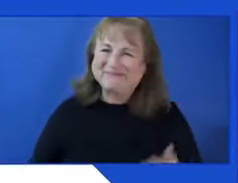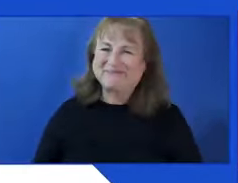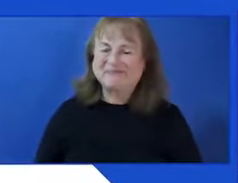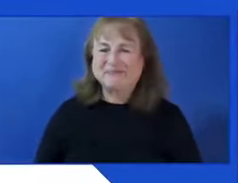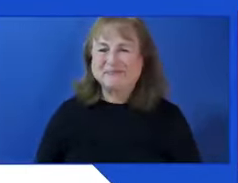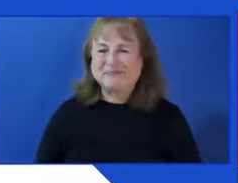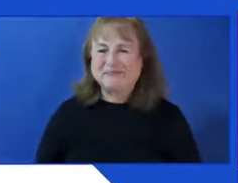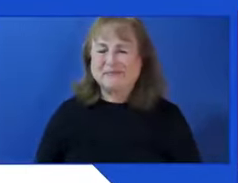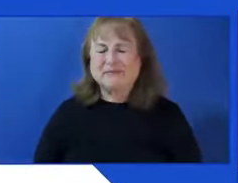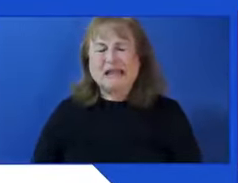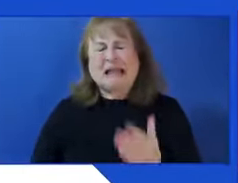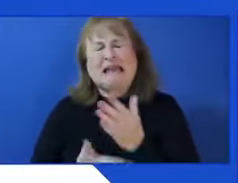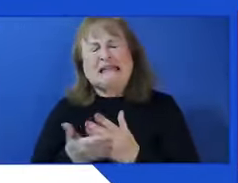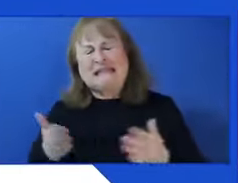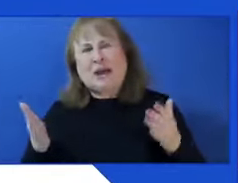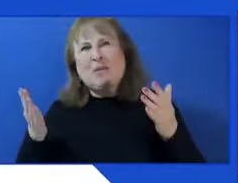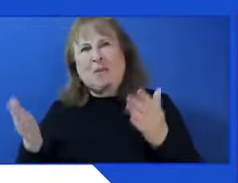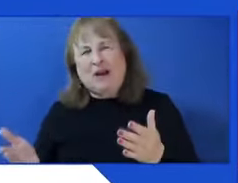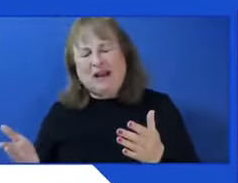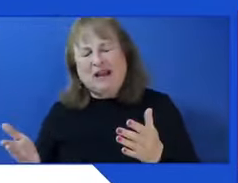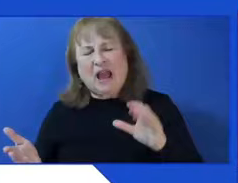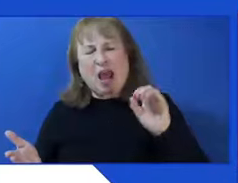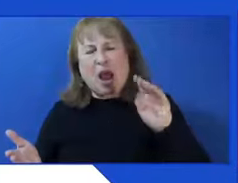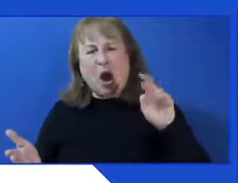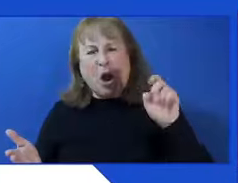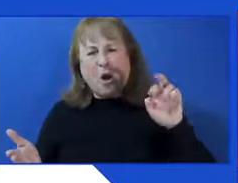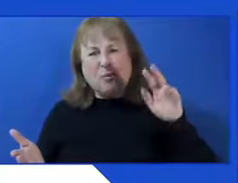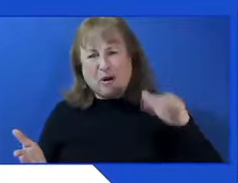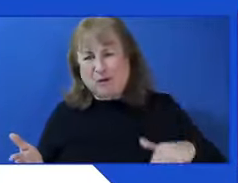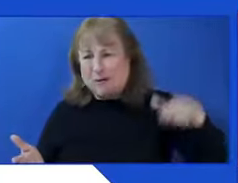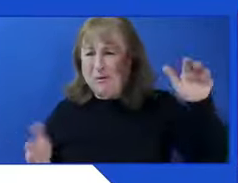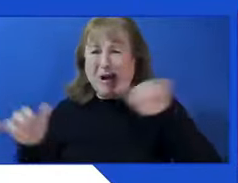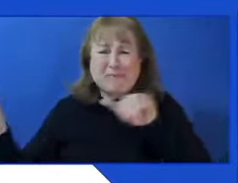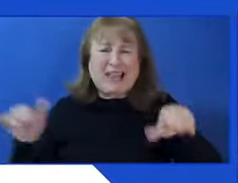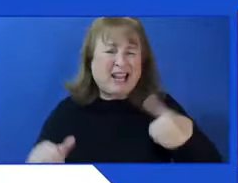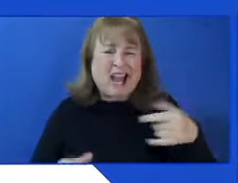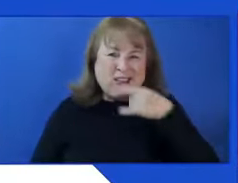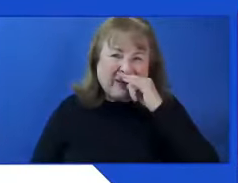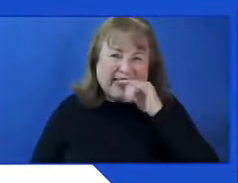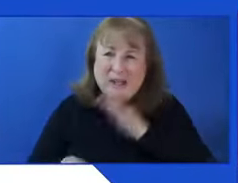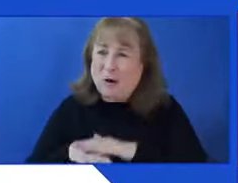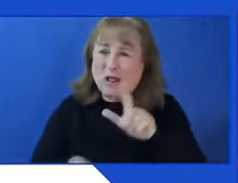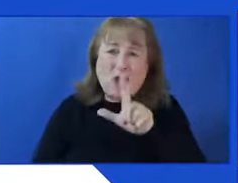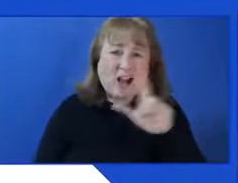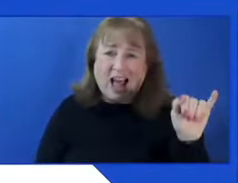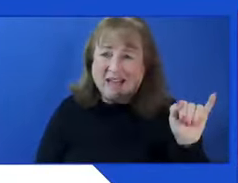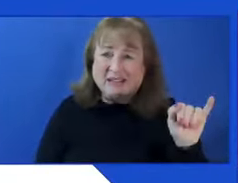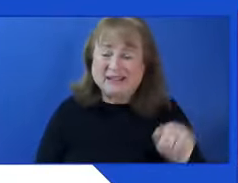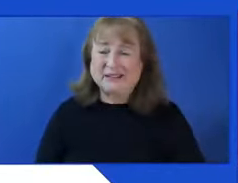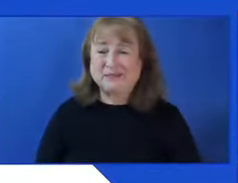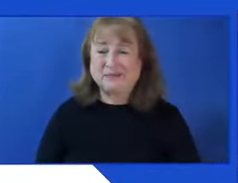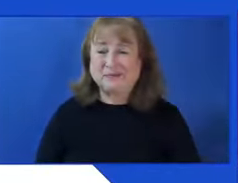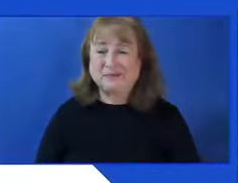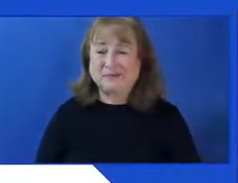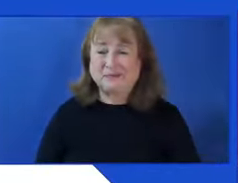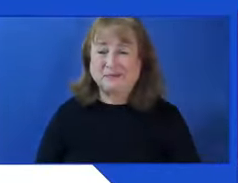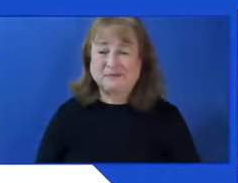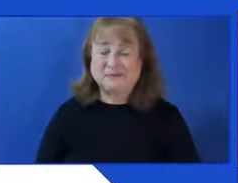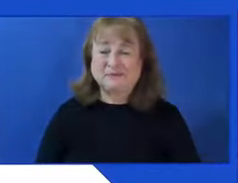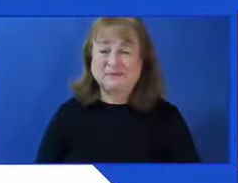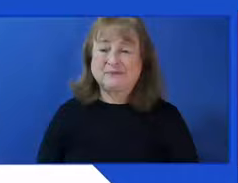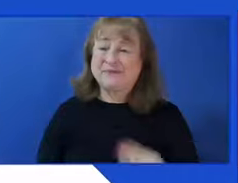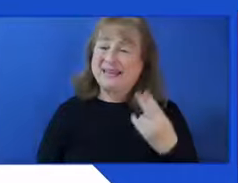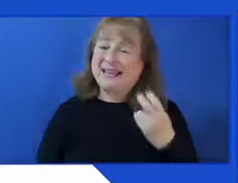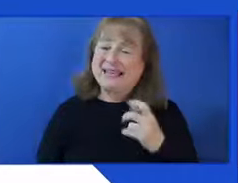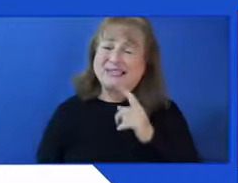In some ways, Omer grew up like any other kid on Long Island. He is